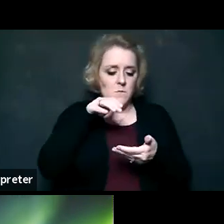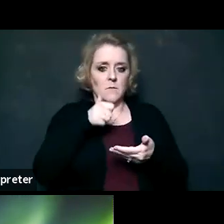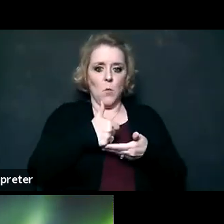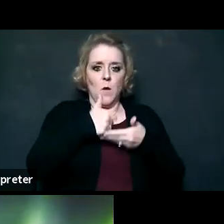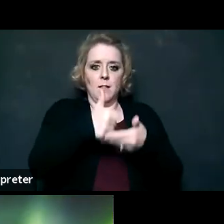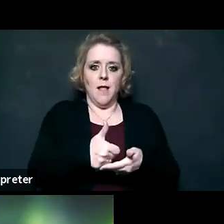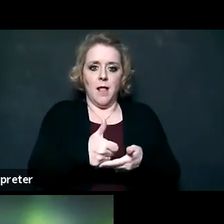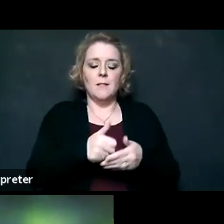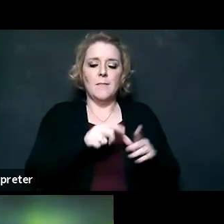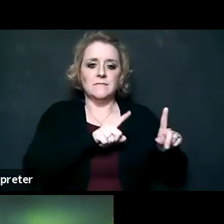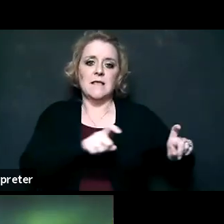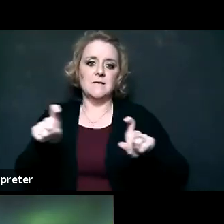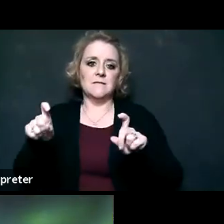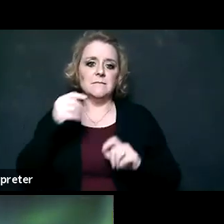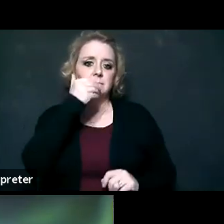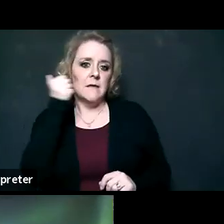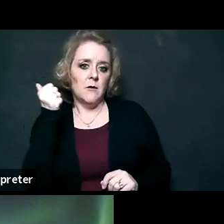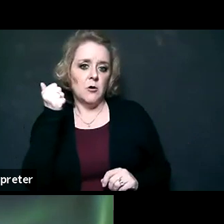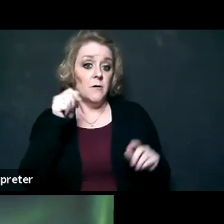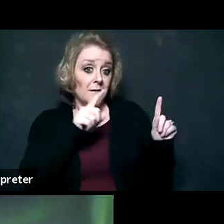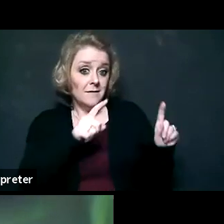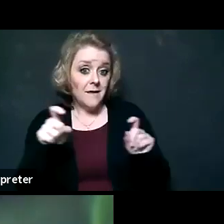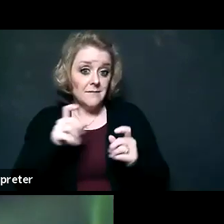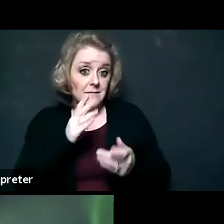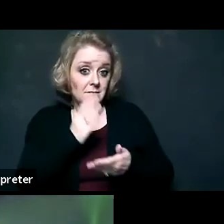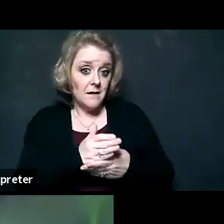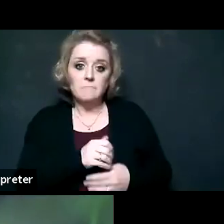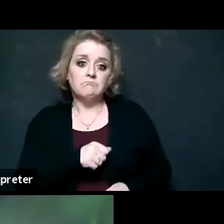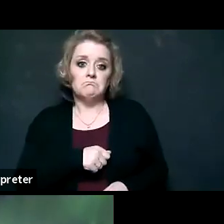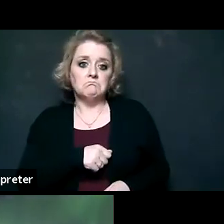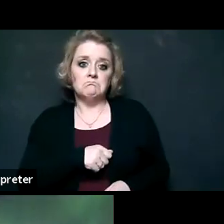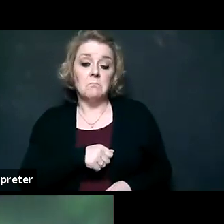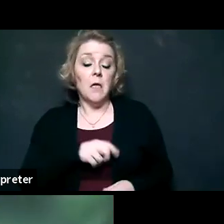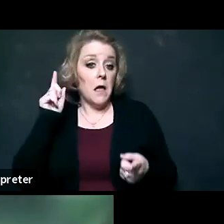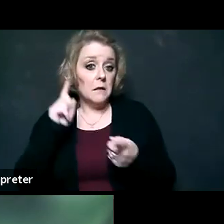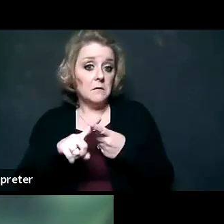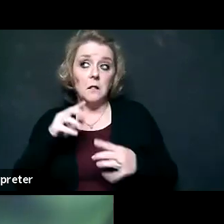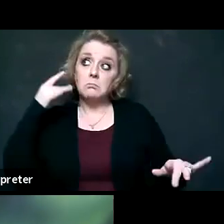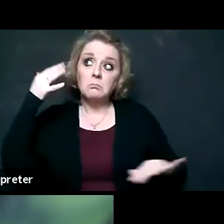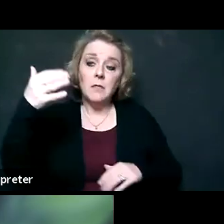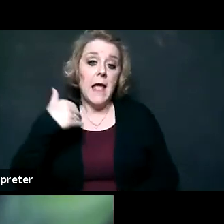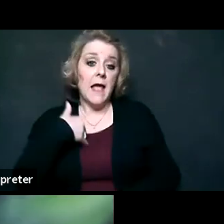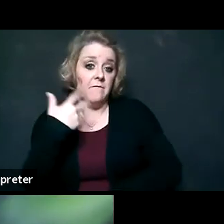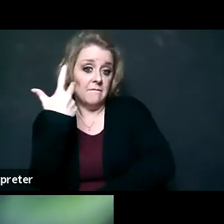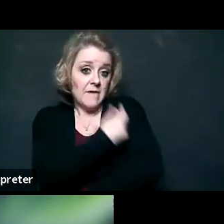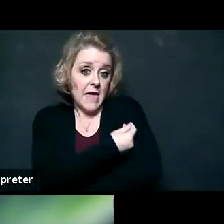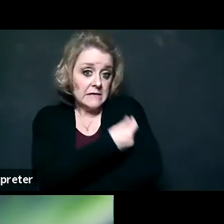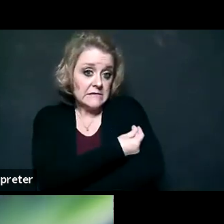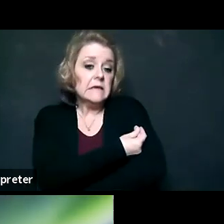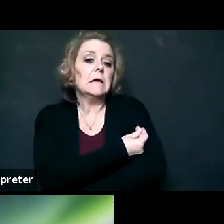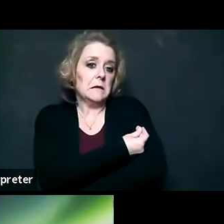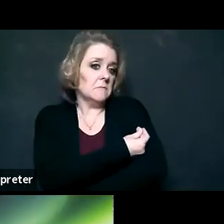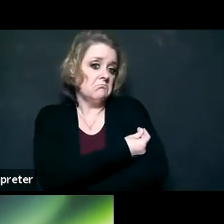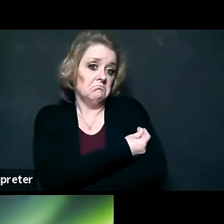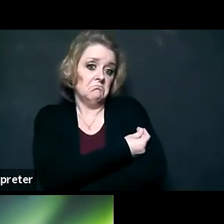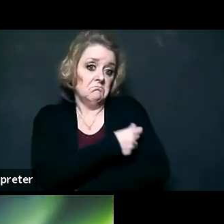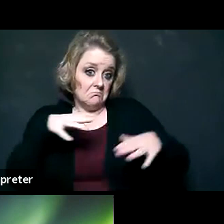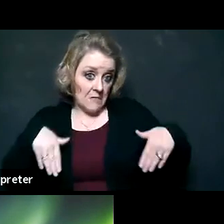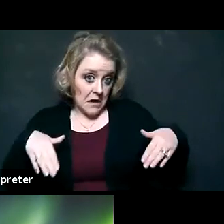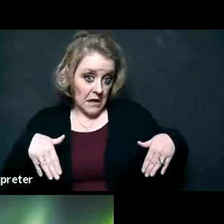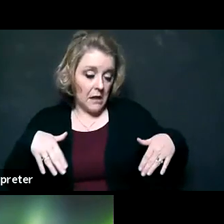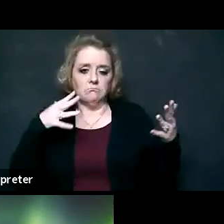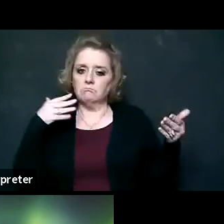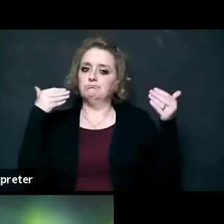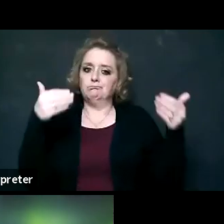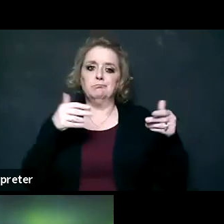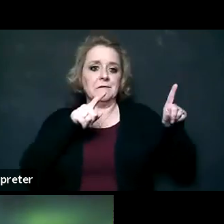going to go away. Until we have a vaccine, we will continue to test, we'll trace, we'll tweak our